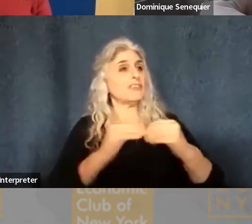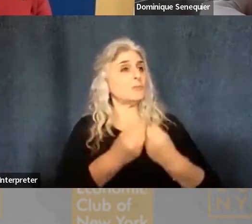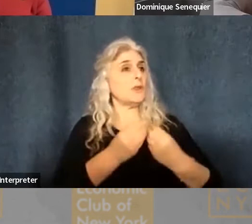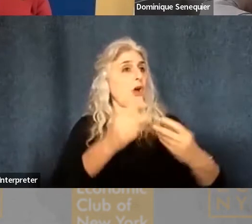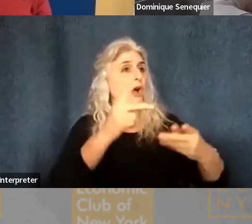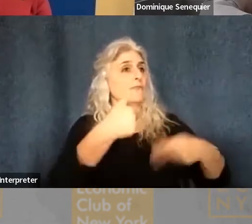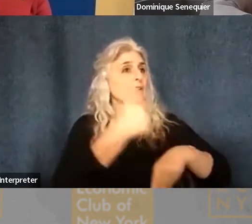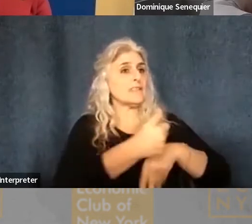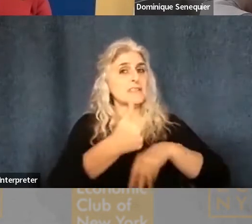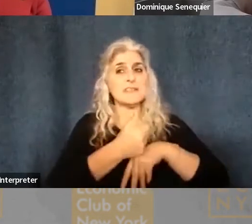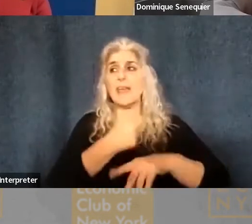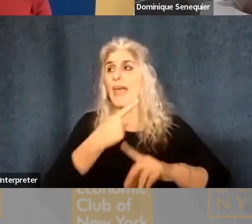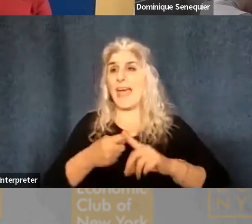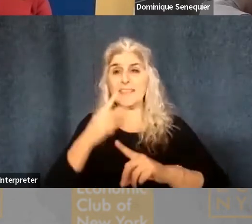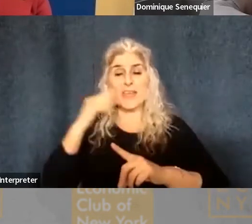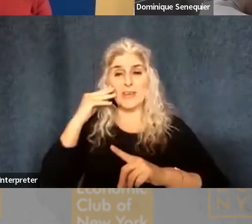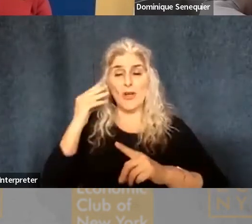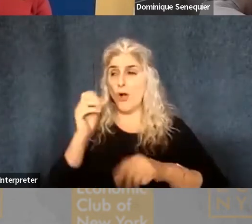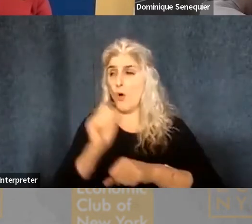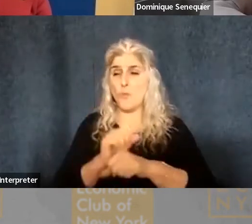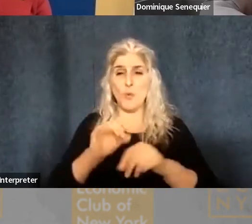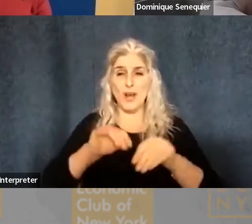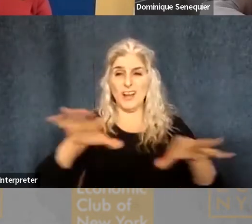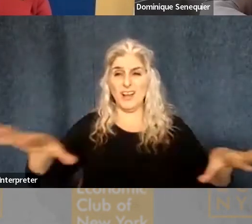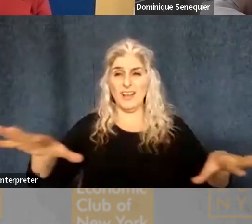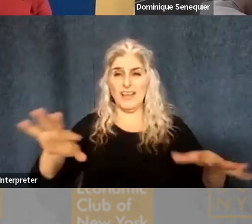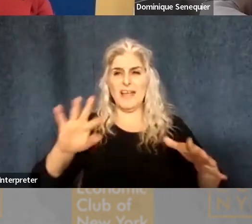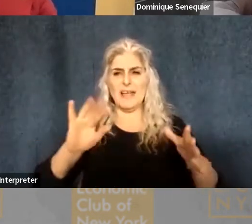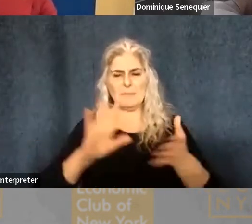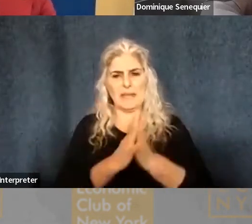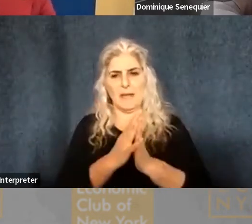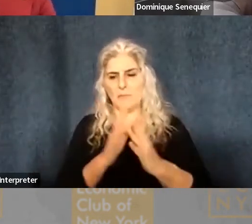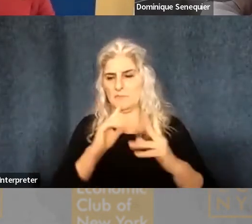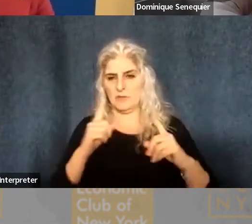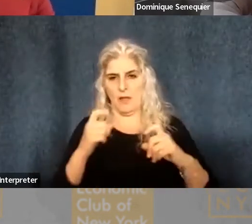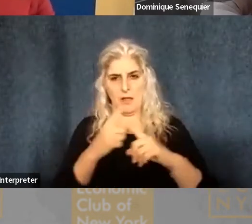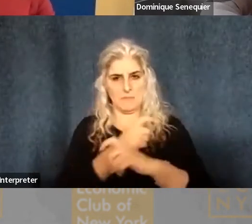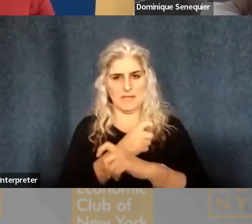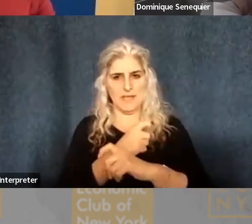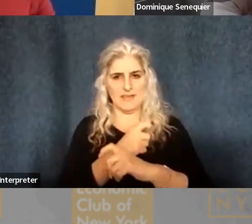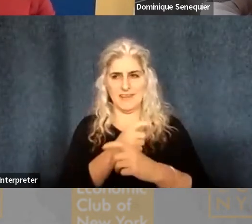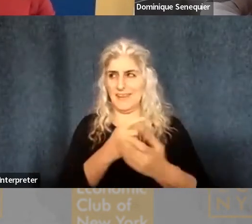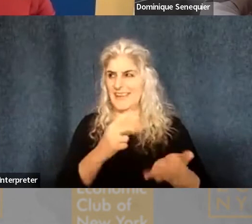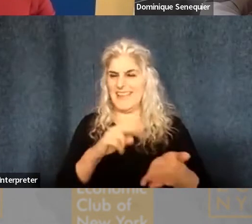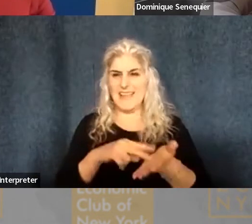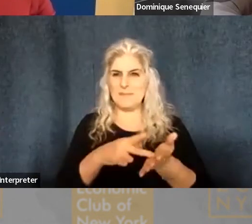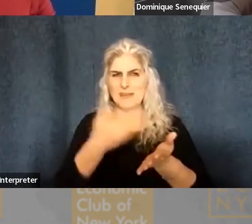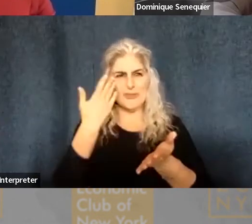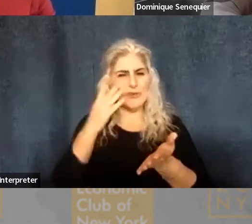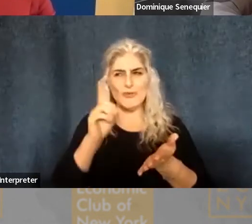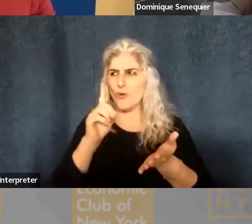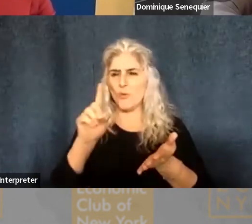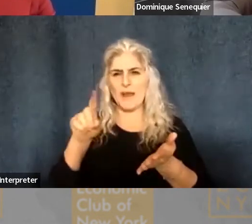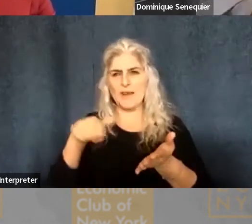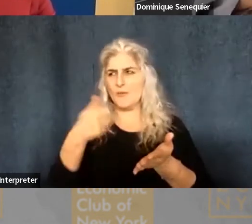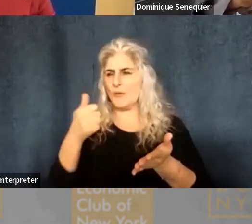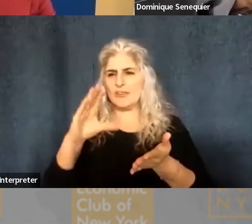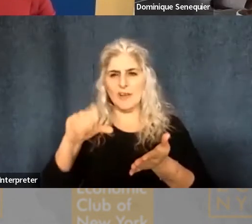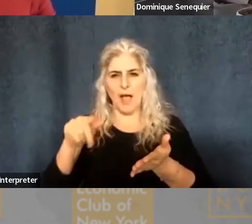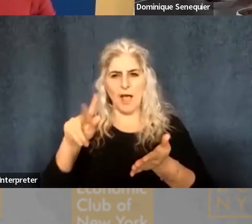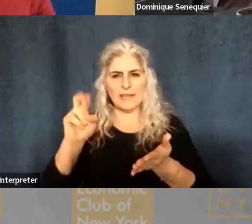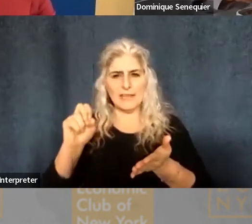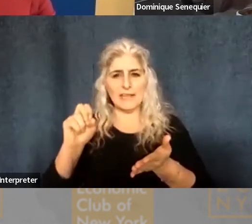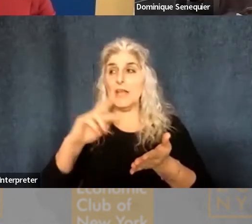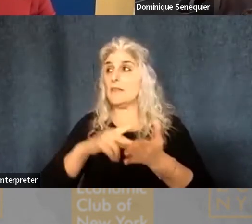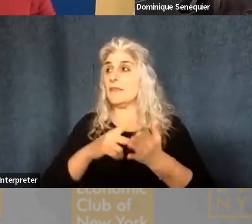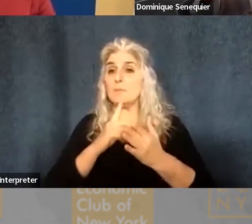offices, this can be tricky because you don't know where your colleague is on which floor. And so when you